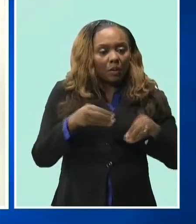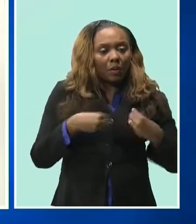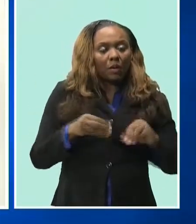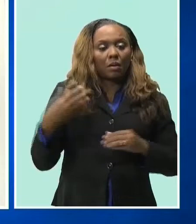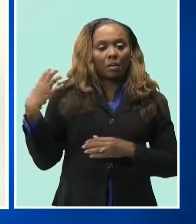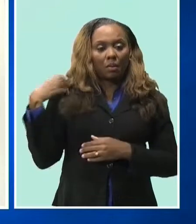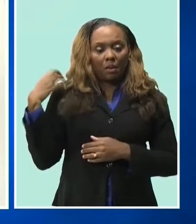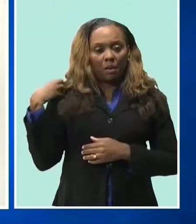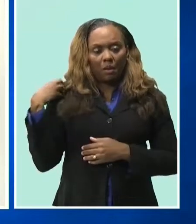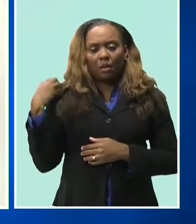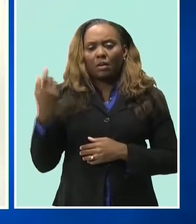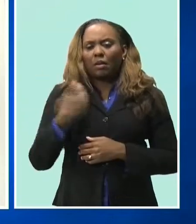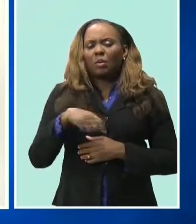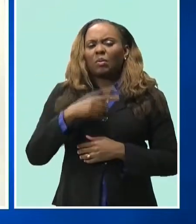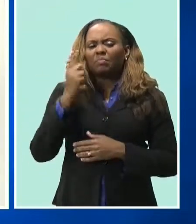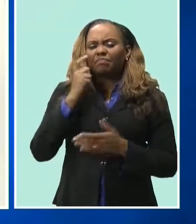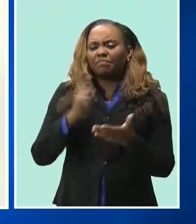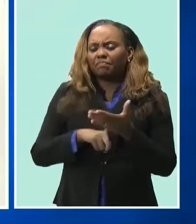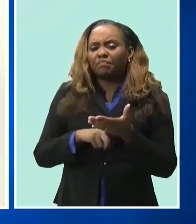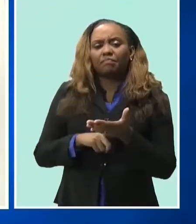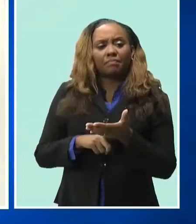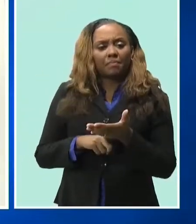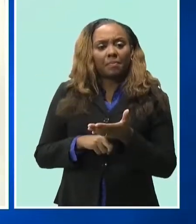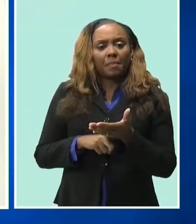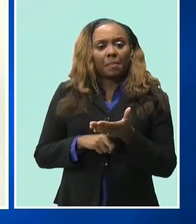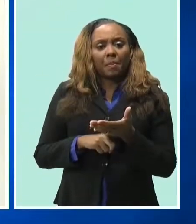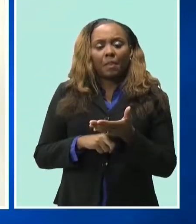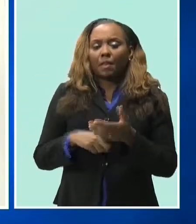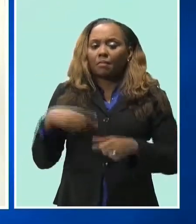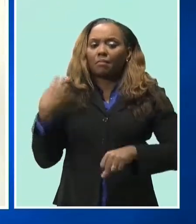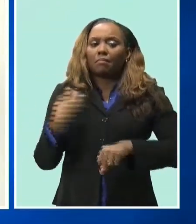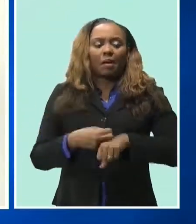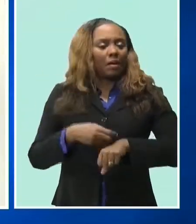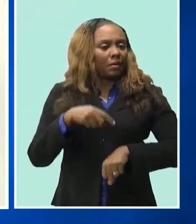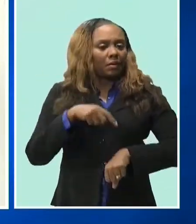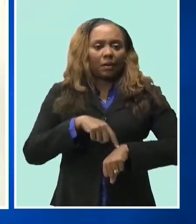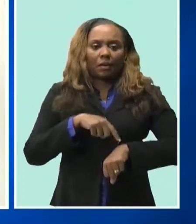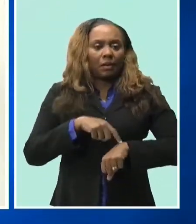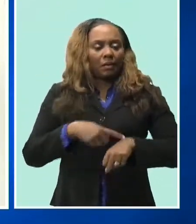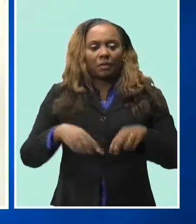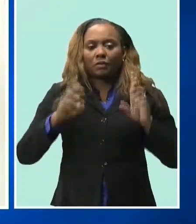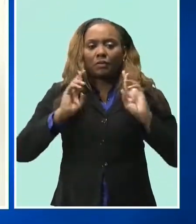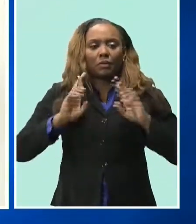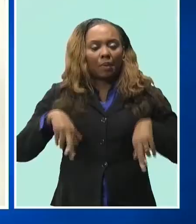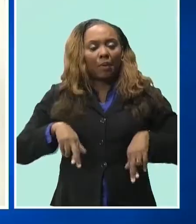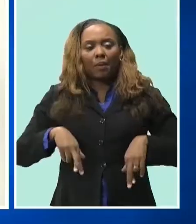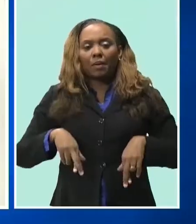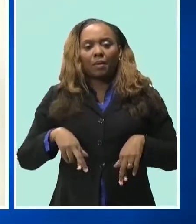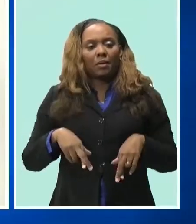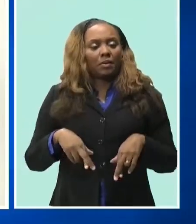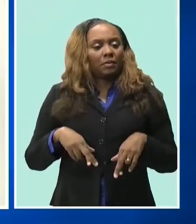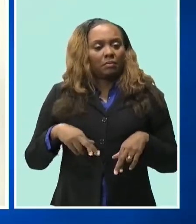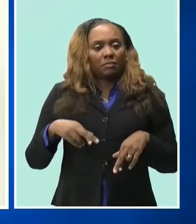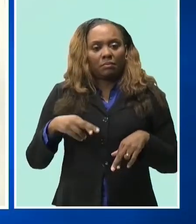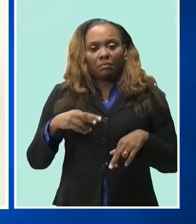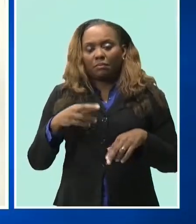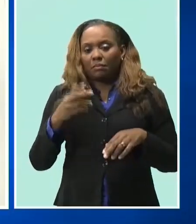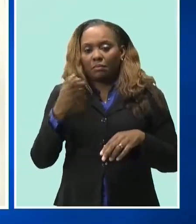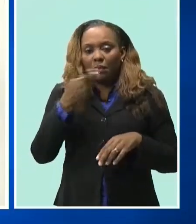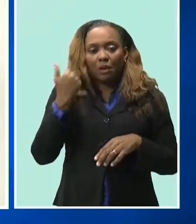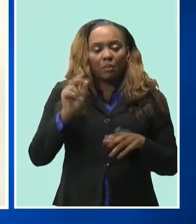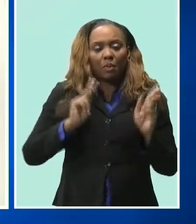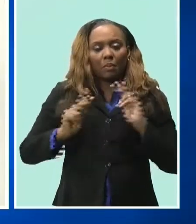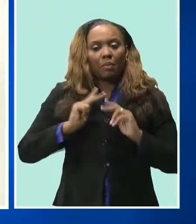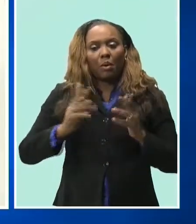country, what we've been noticing is that they've been actually having some difficulties in being able to meet a number of the orders, whether